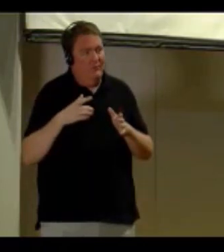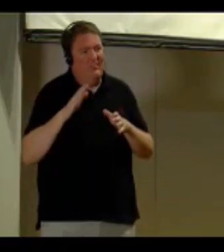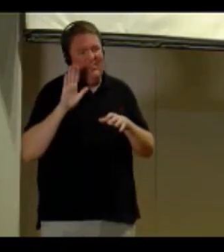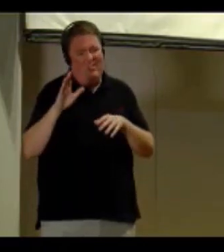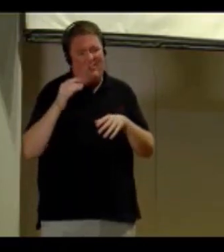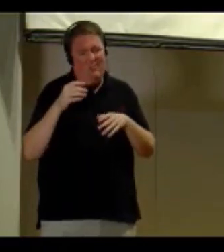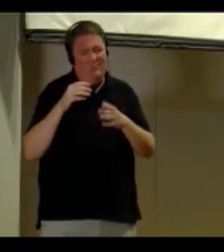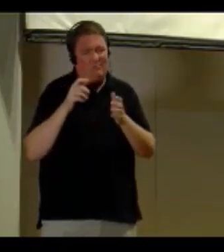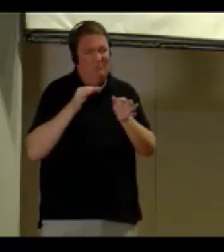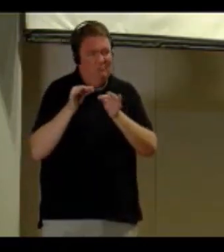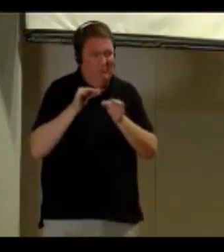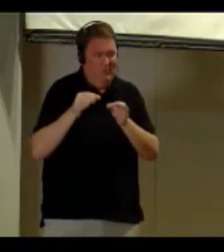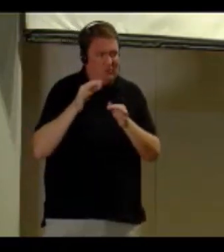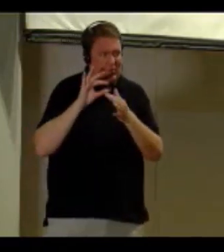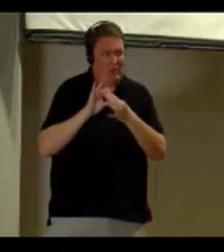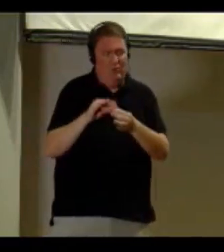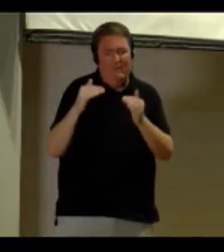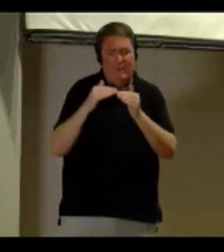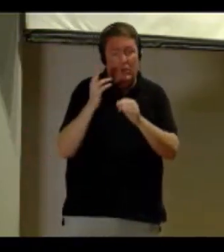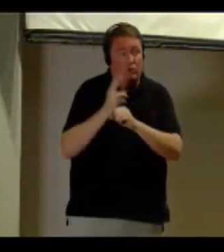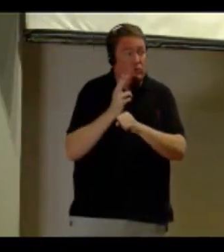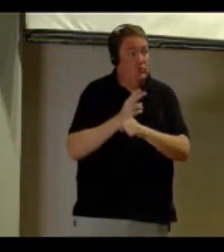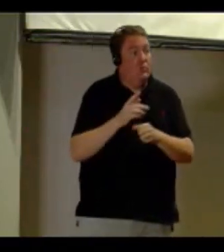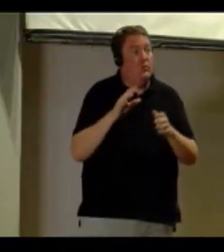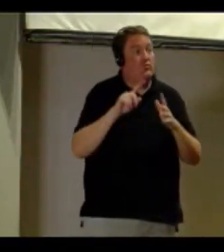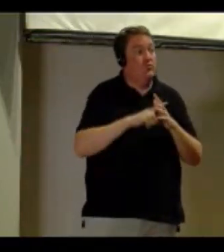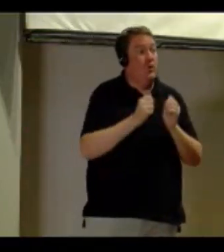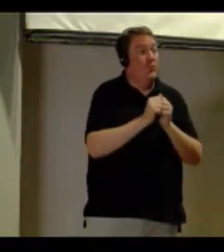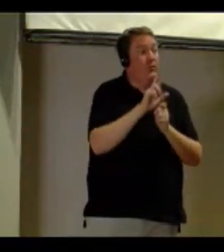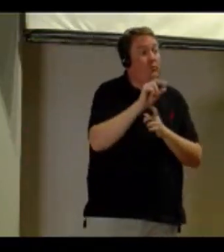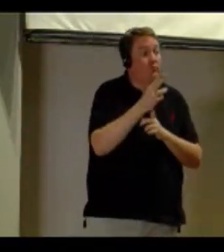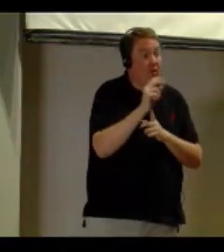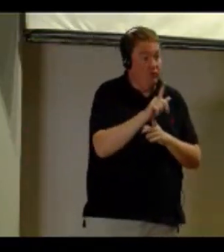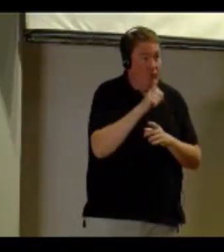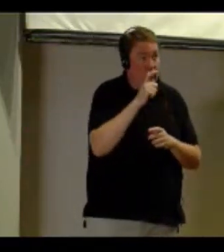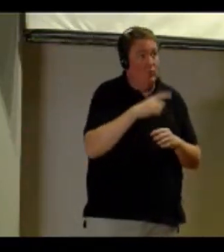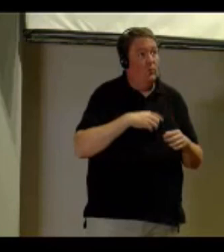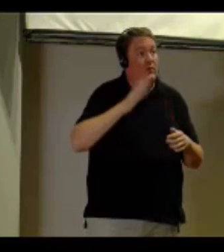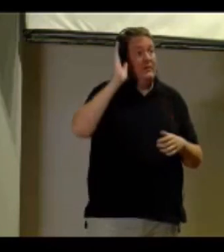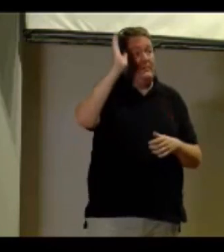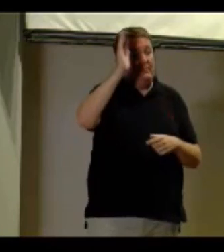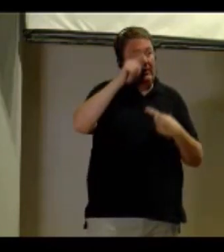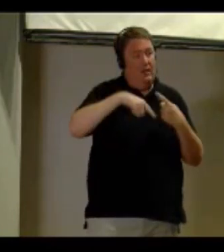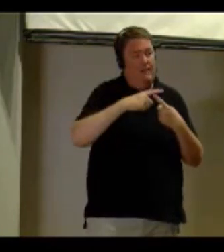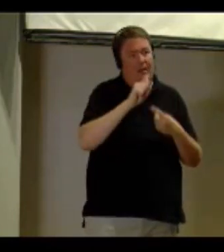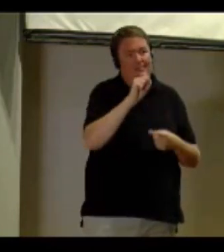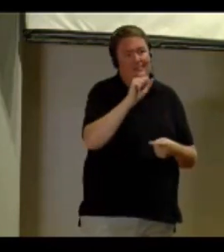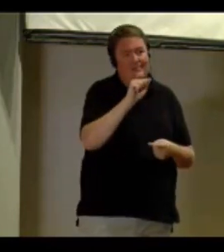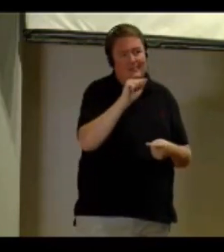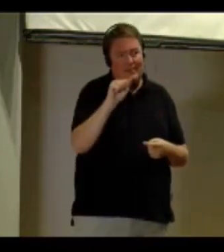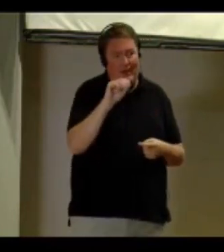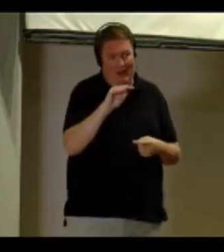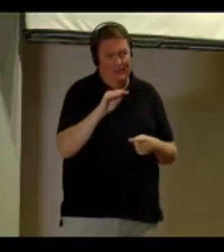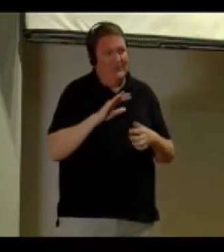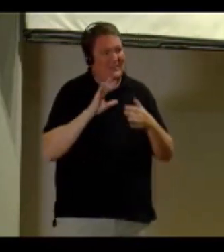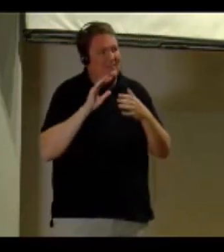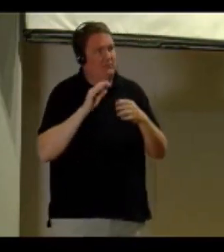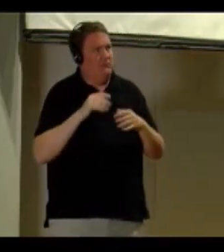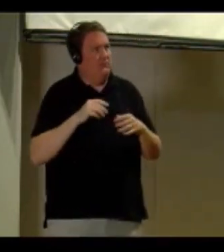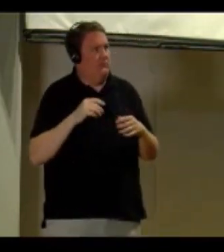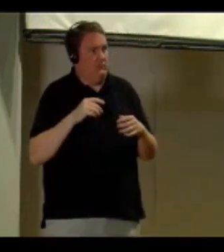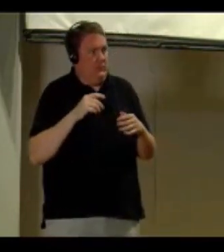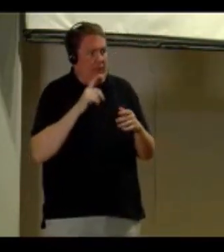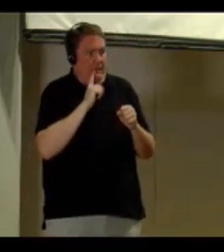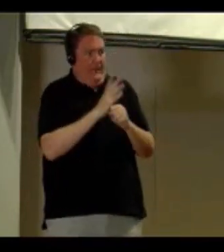Use. We will lead this morning with Rachel, who will speak to SAM's long-standing commitment to linked open